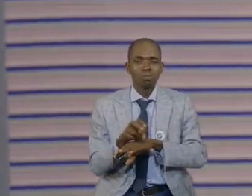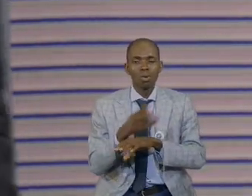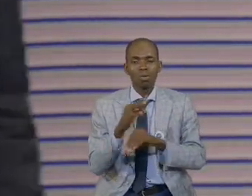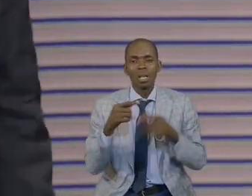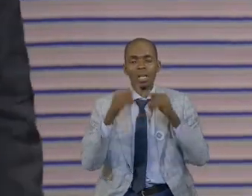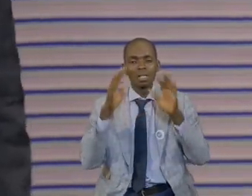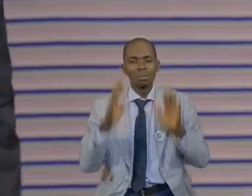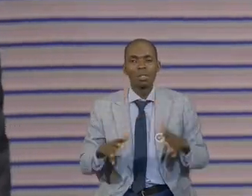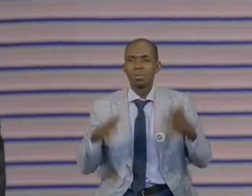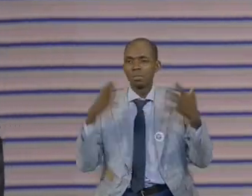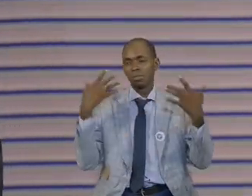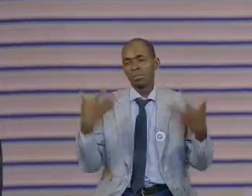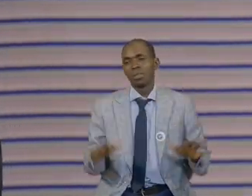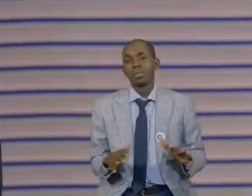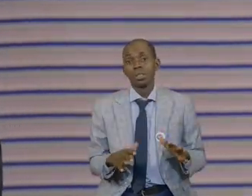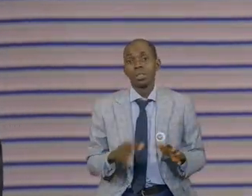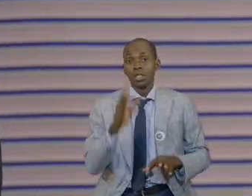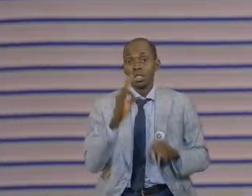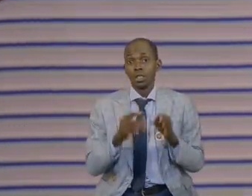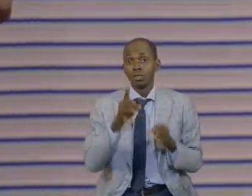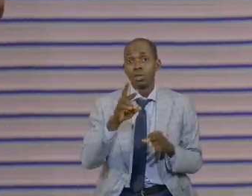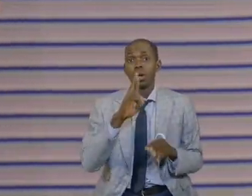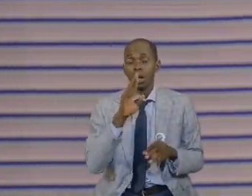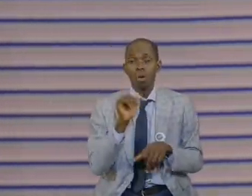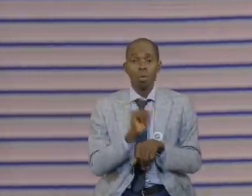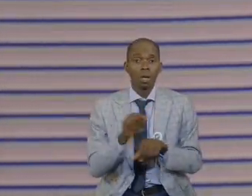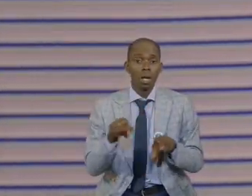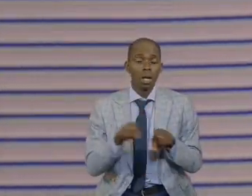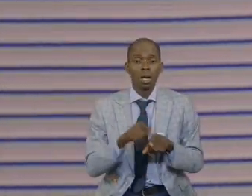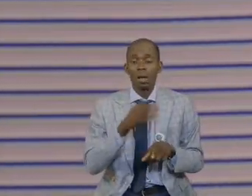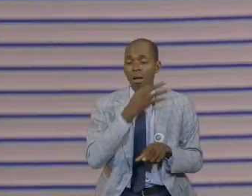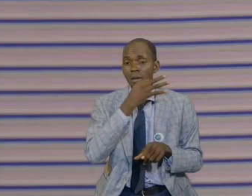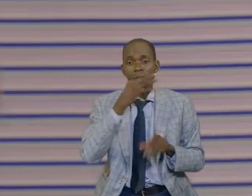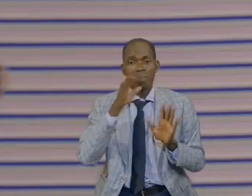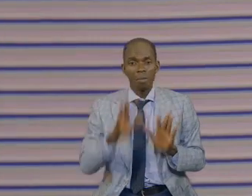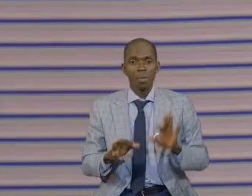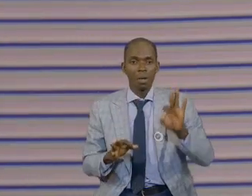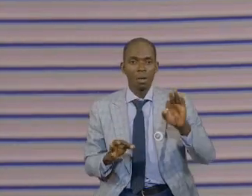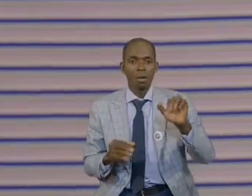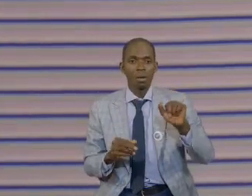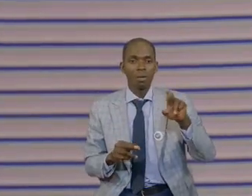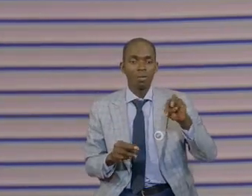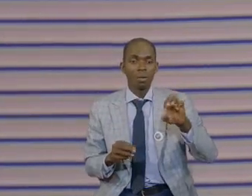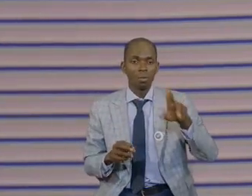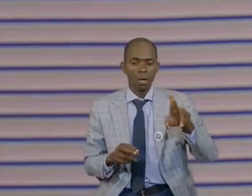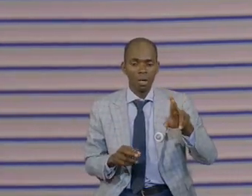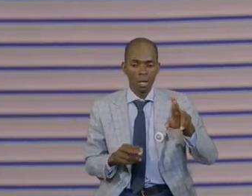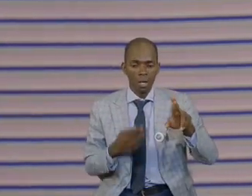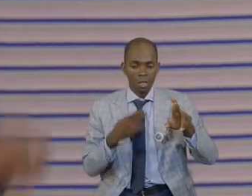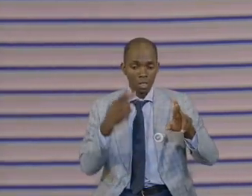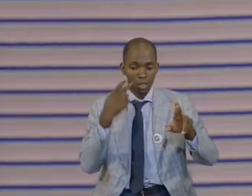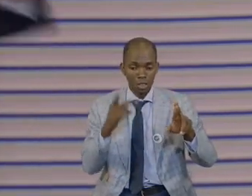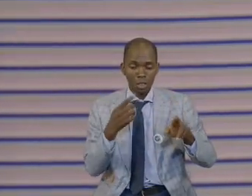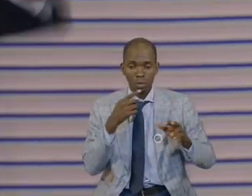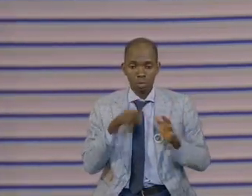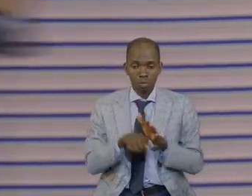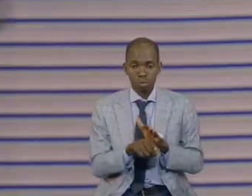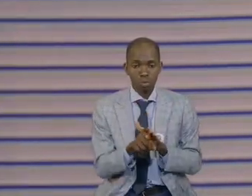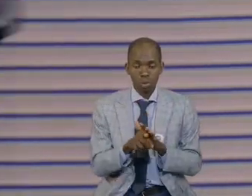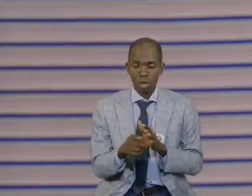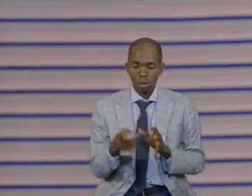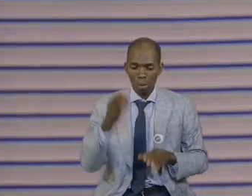Whenever, if you're a farmer and you see a snake and you cut the head, the body